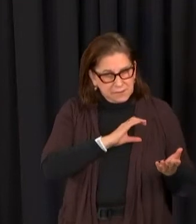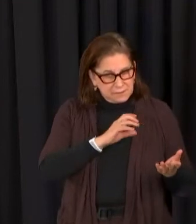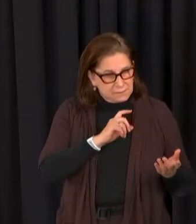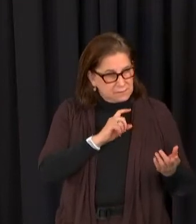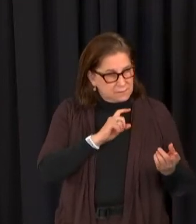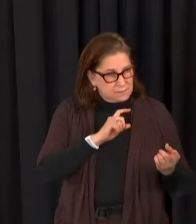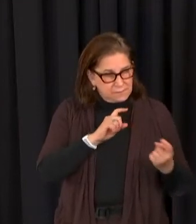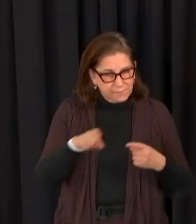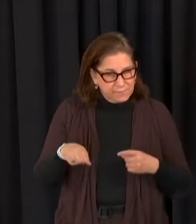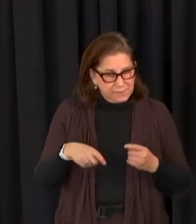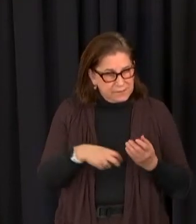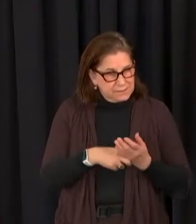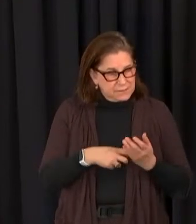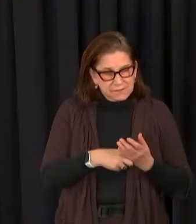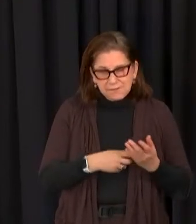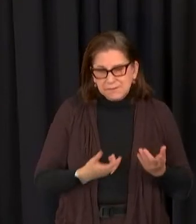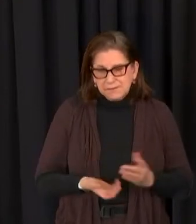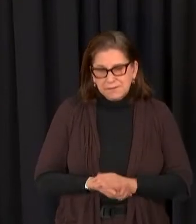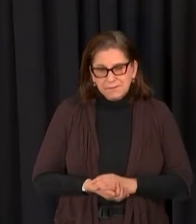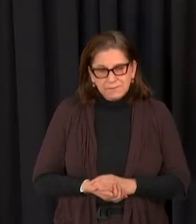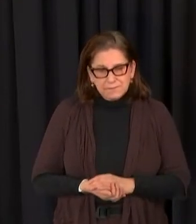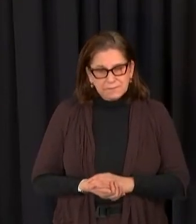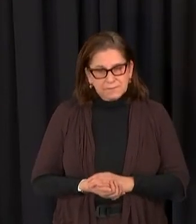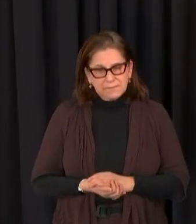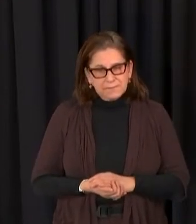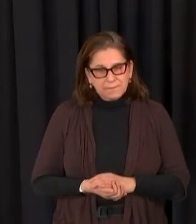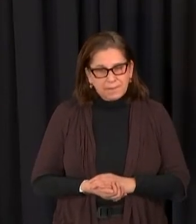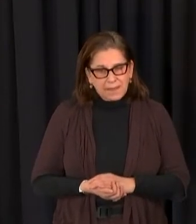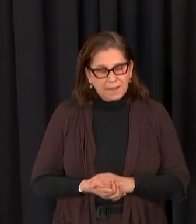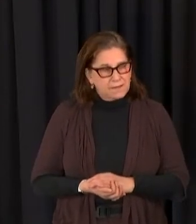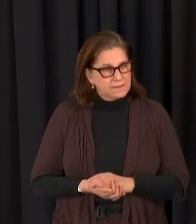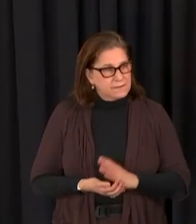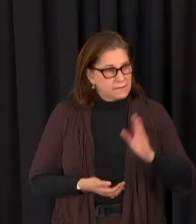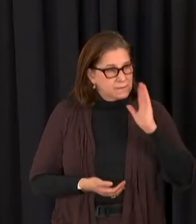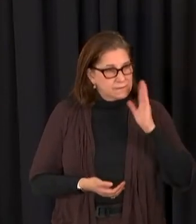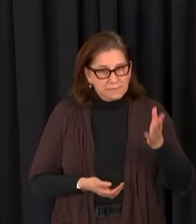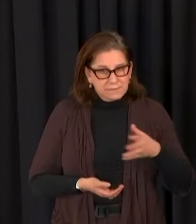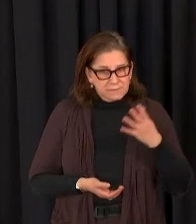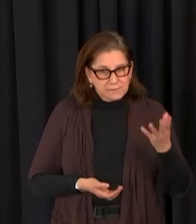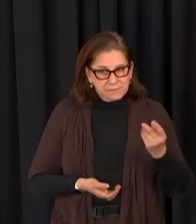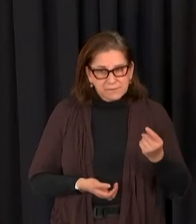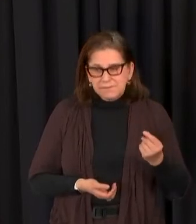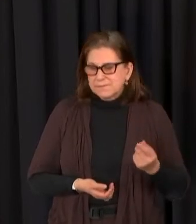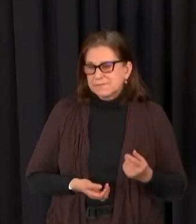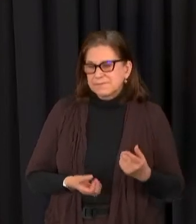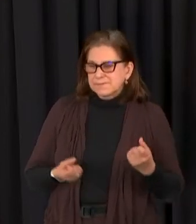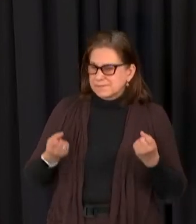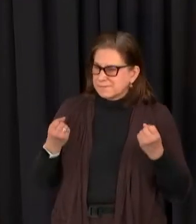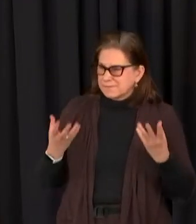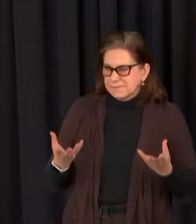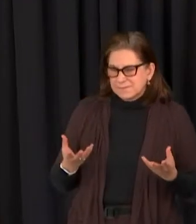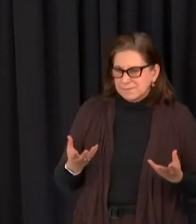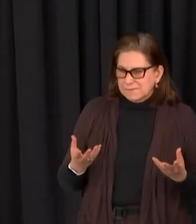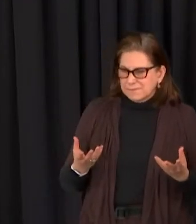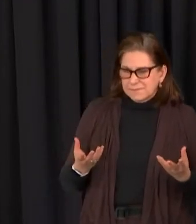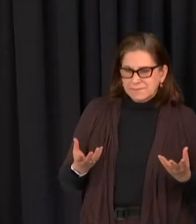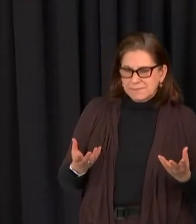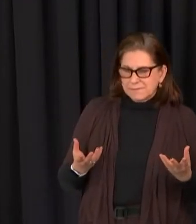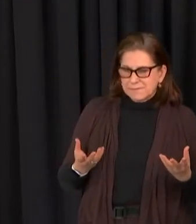that shift change? Will it go back to what it was pre-pandemic? Or will will I that think change that there are a number of things